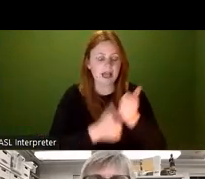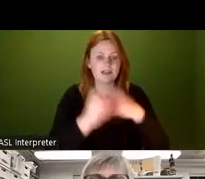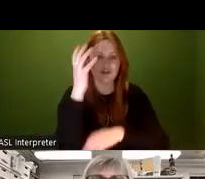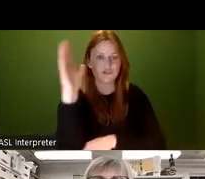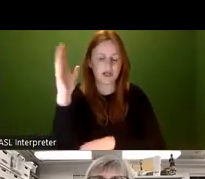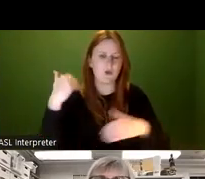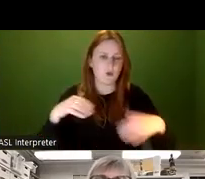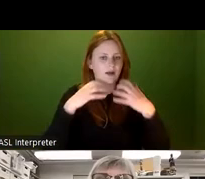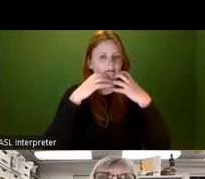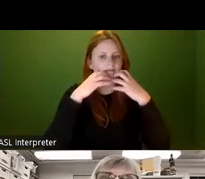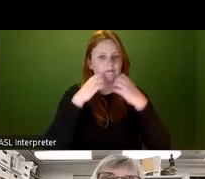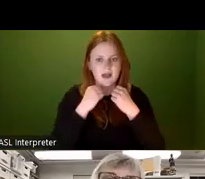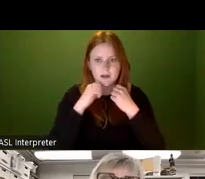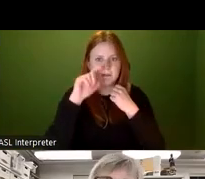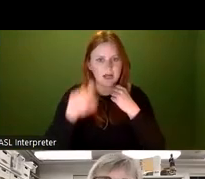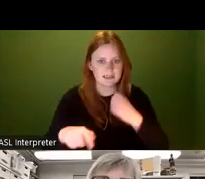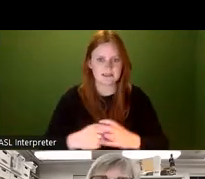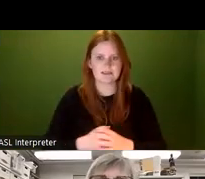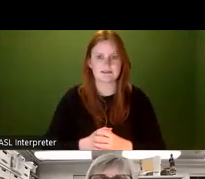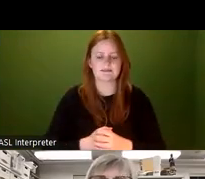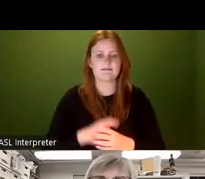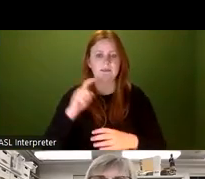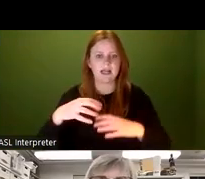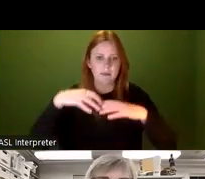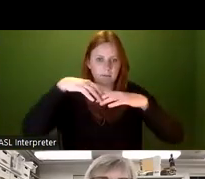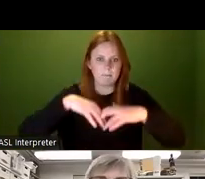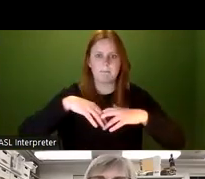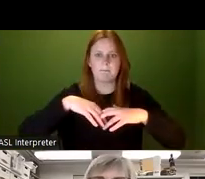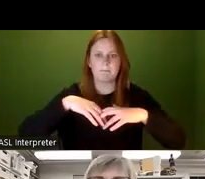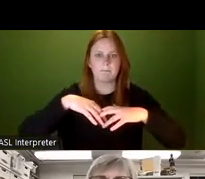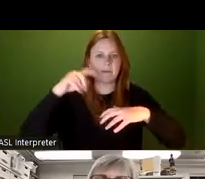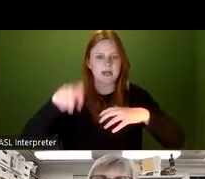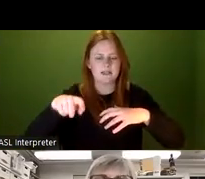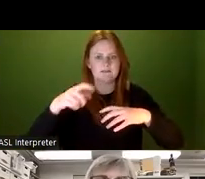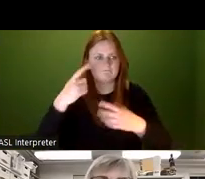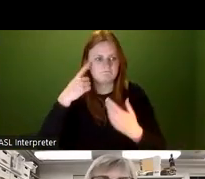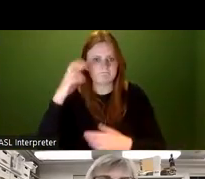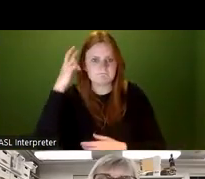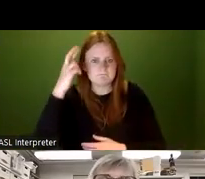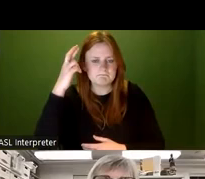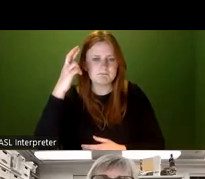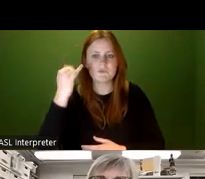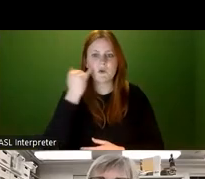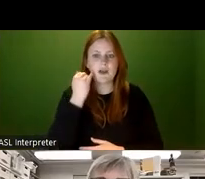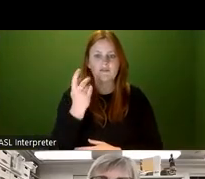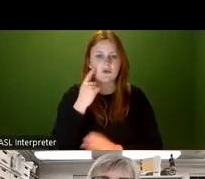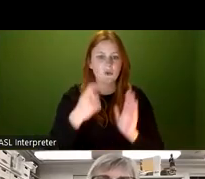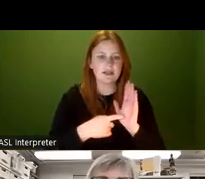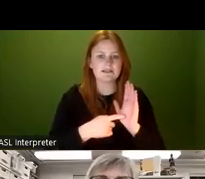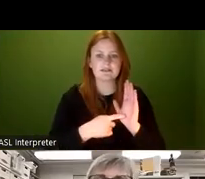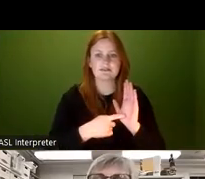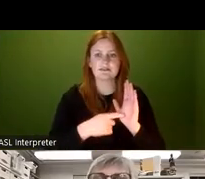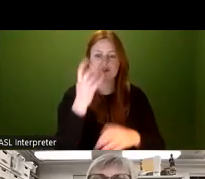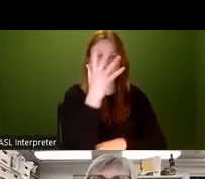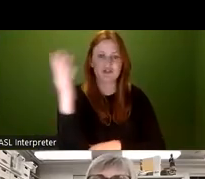because it had to be planted. So anywhere you see a gathering of trees, a